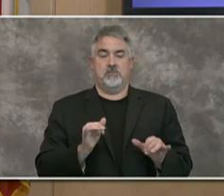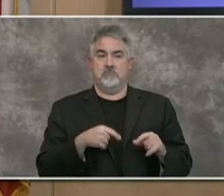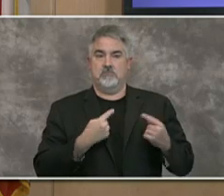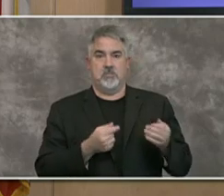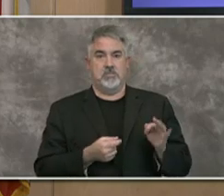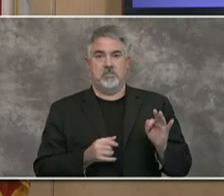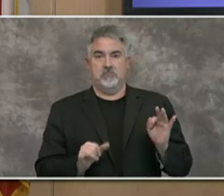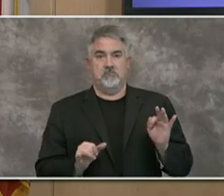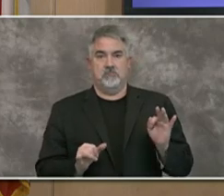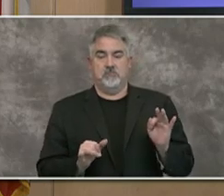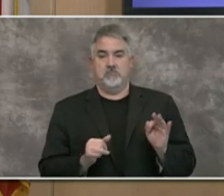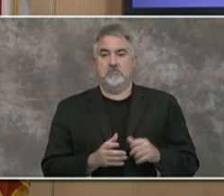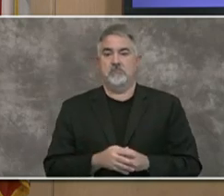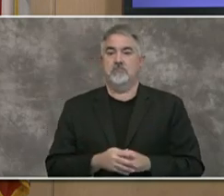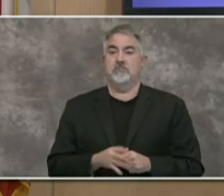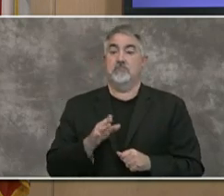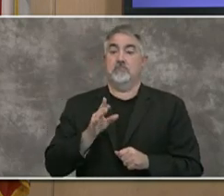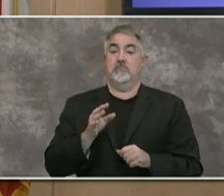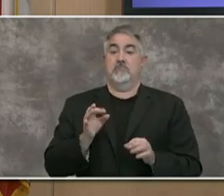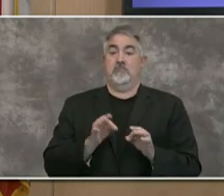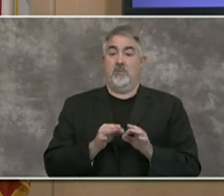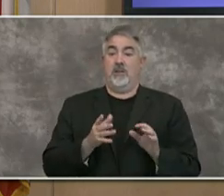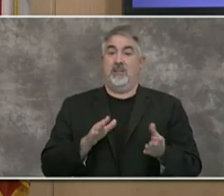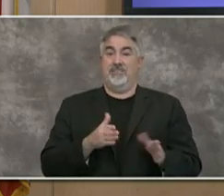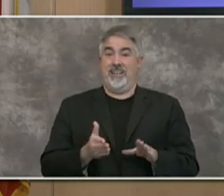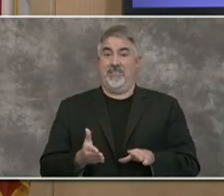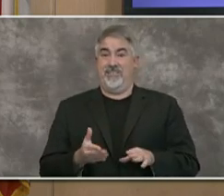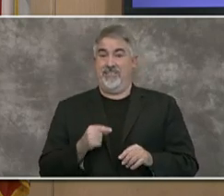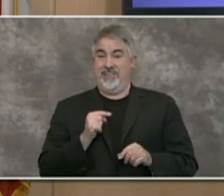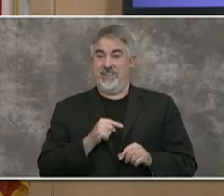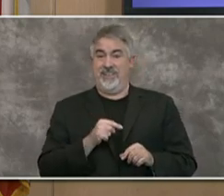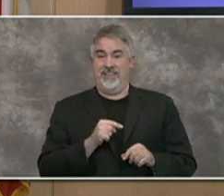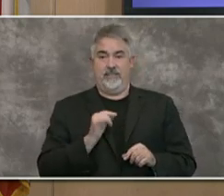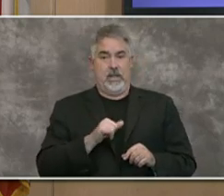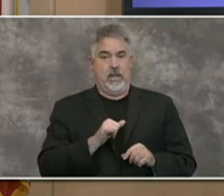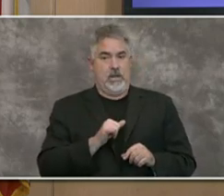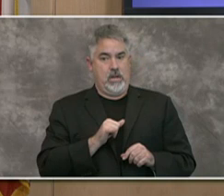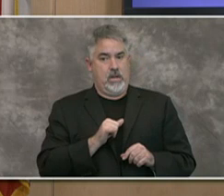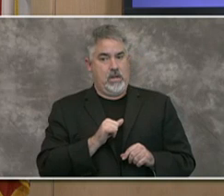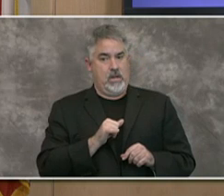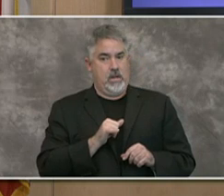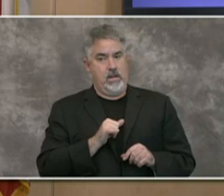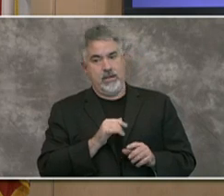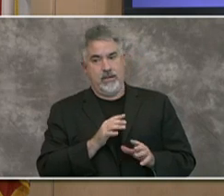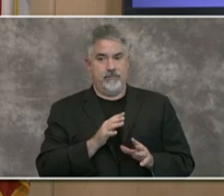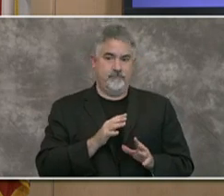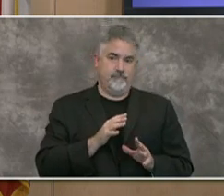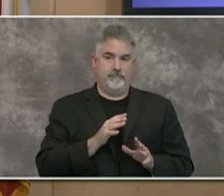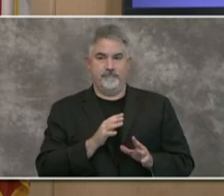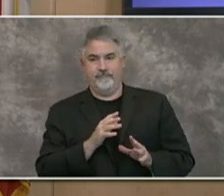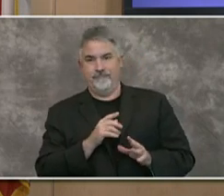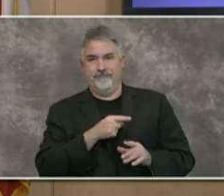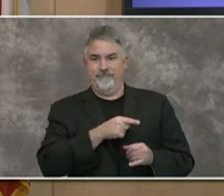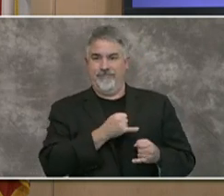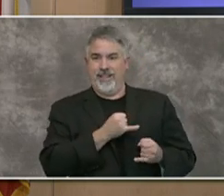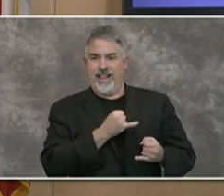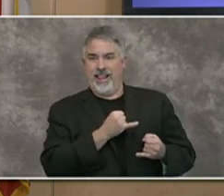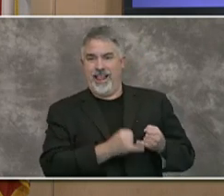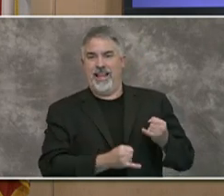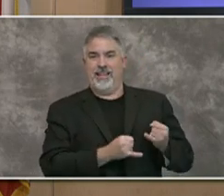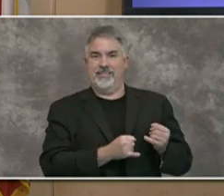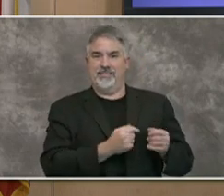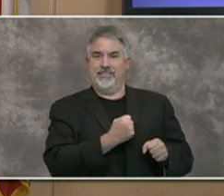to state that deaths are a lagging indicator in an outbreak. This is true of flu, it's true